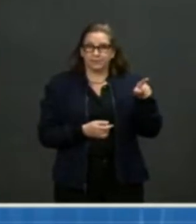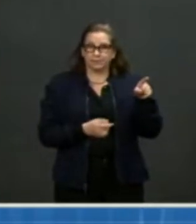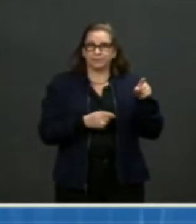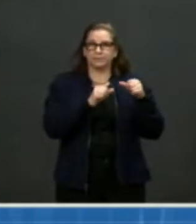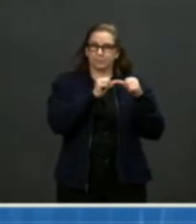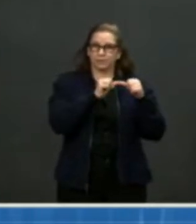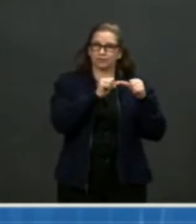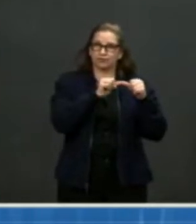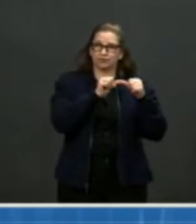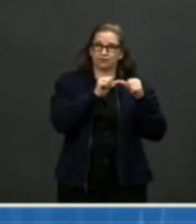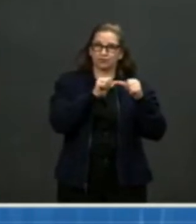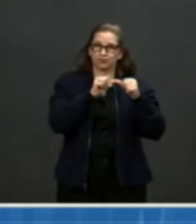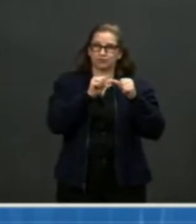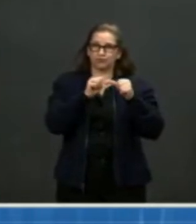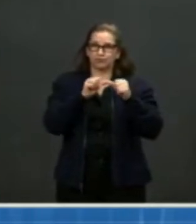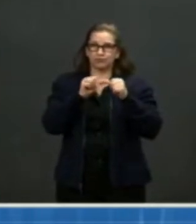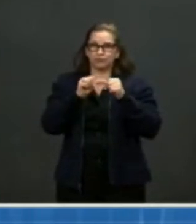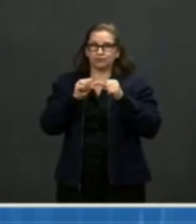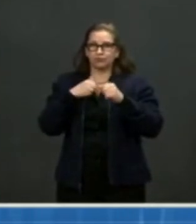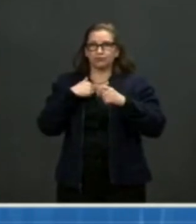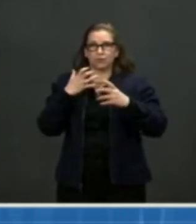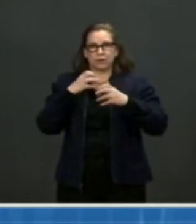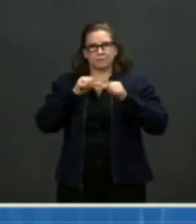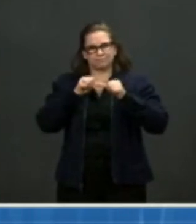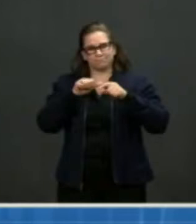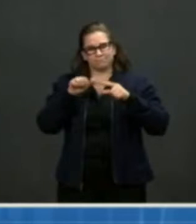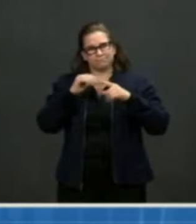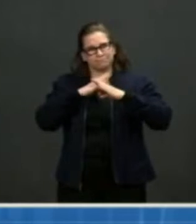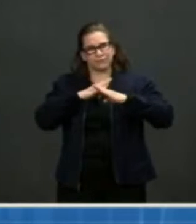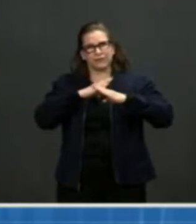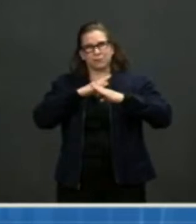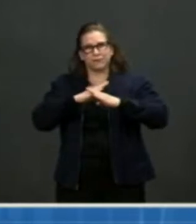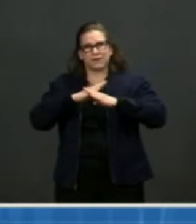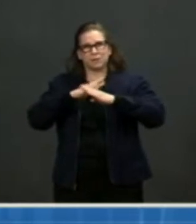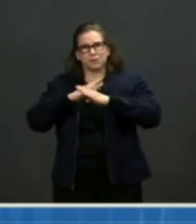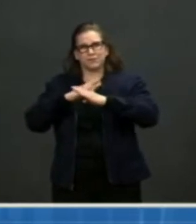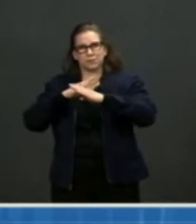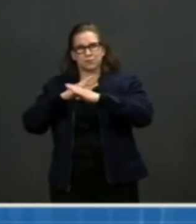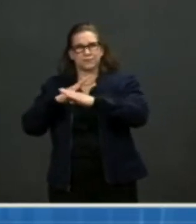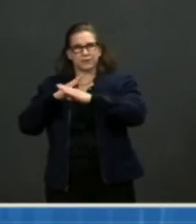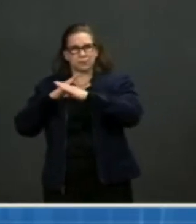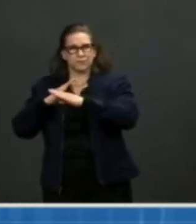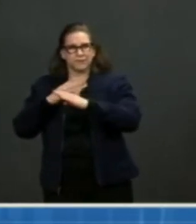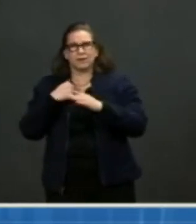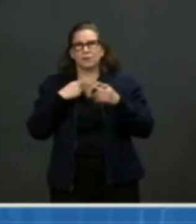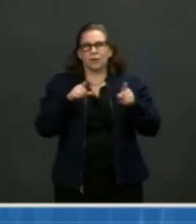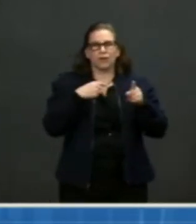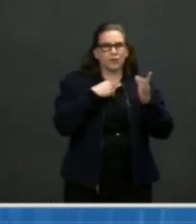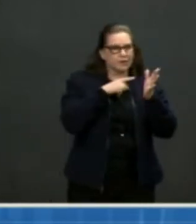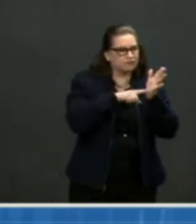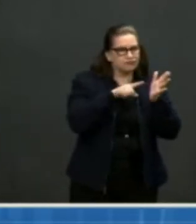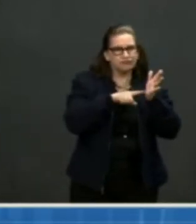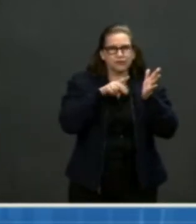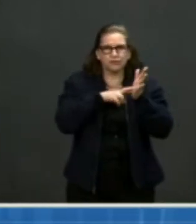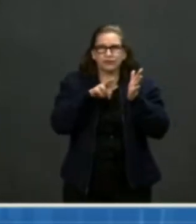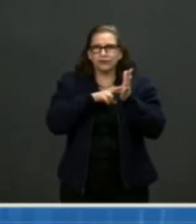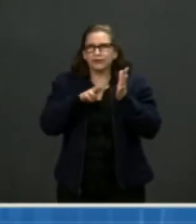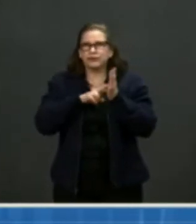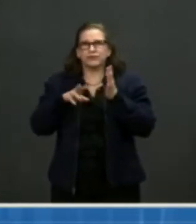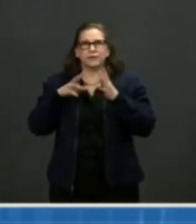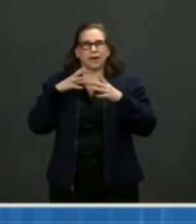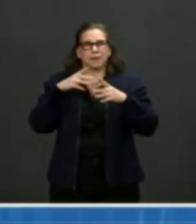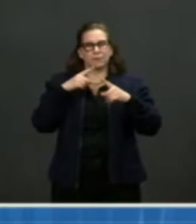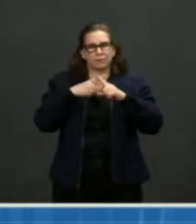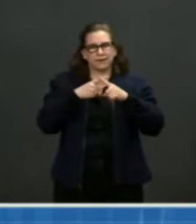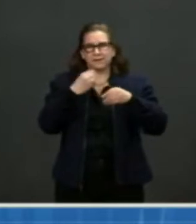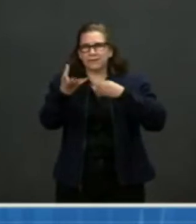the proliferation of variants while we get more people vaccinated. We now have 69% of adults over the age